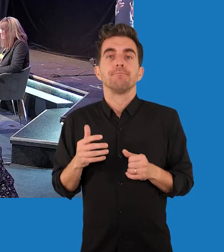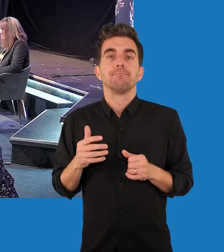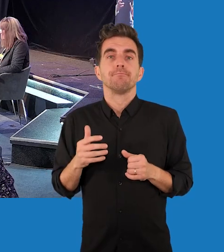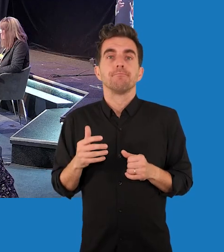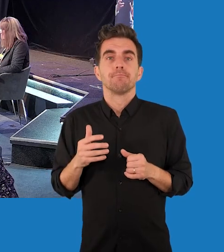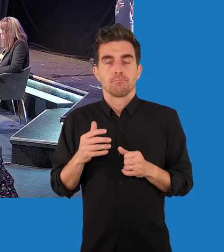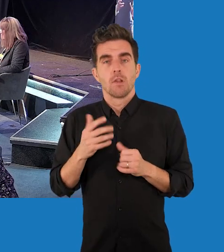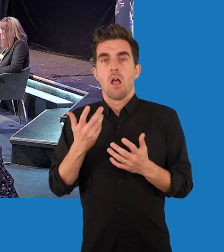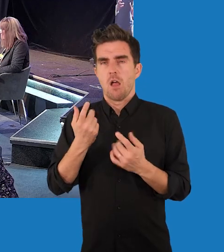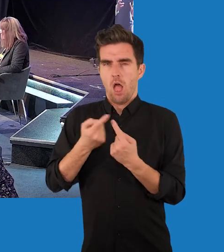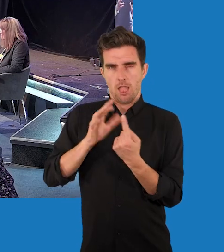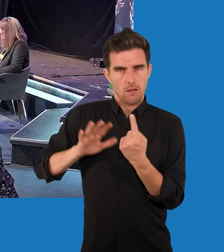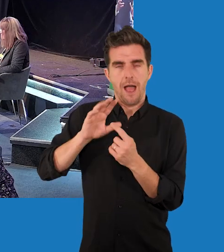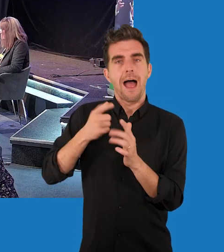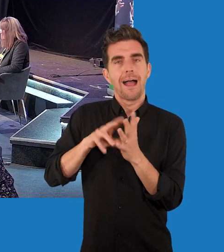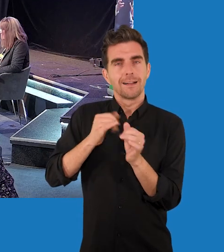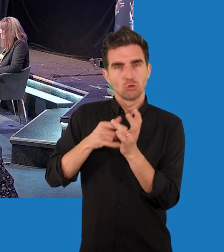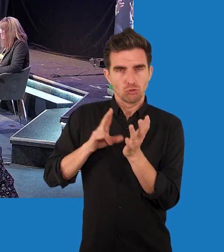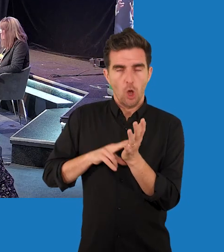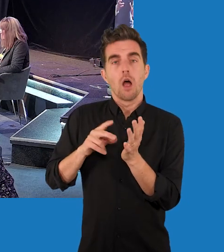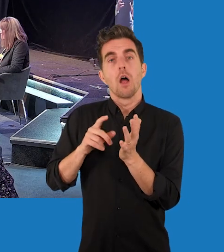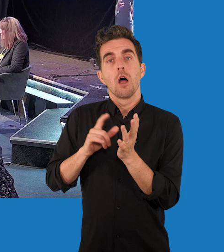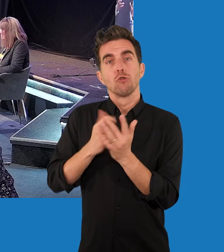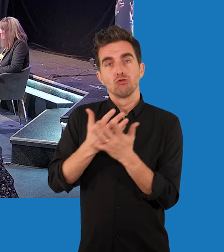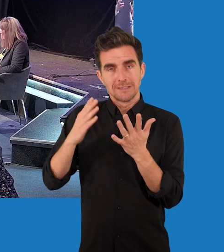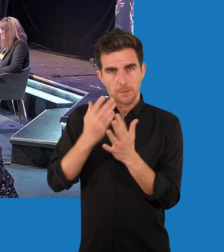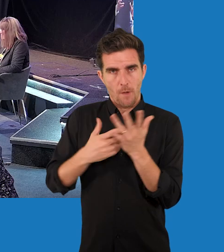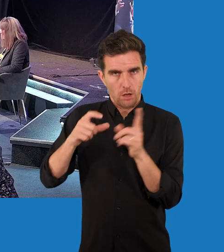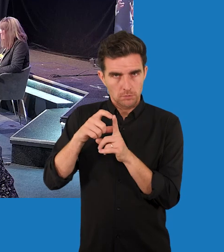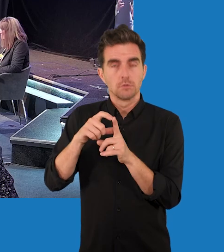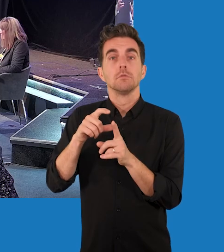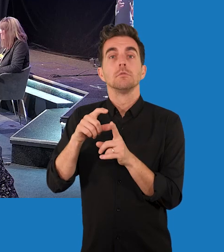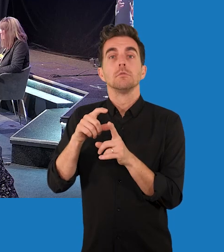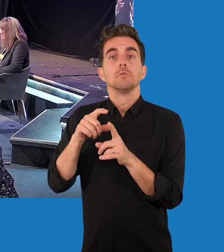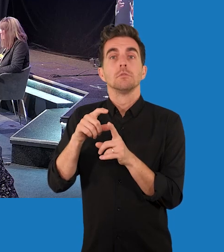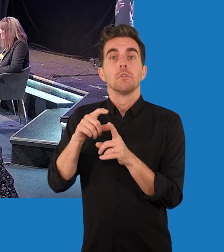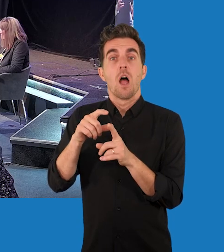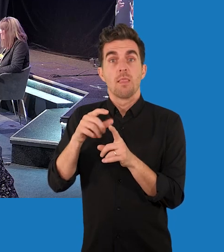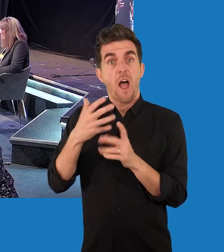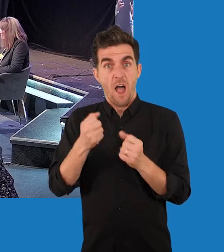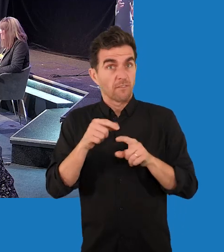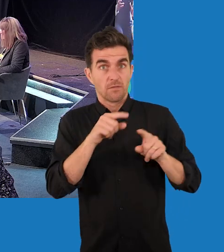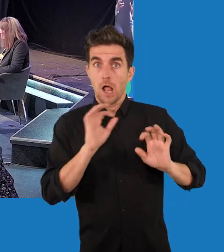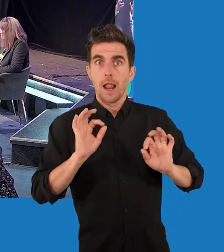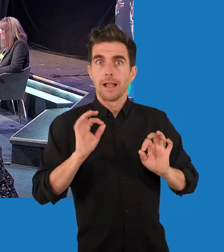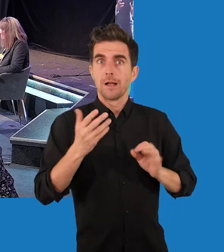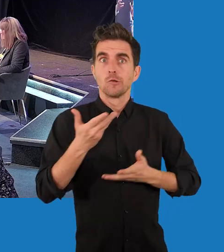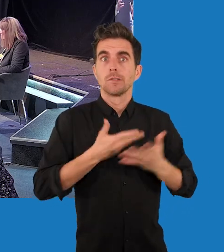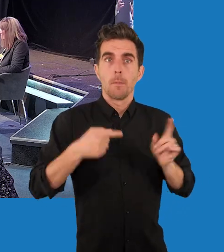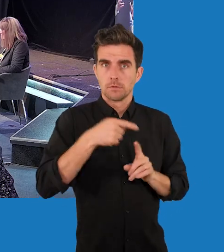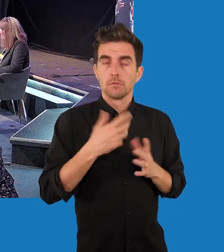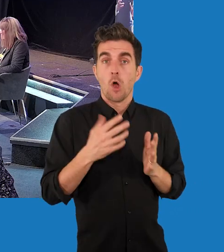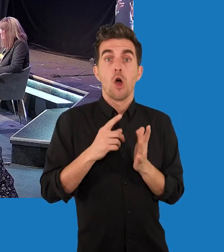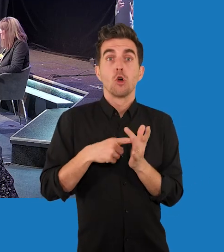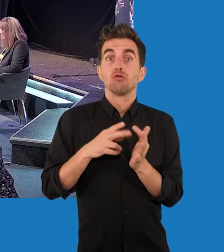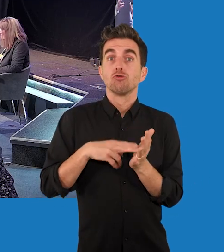in where else have we covered today? Kingston and Richmond. But there's an area that's